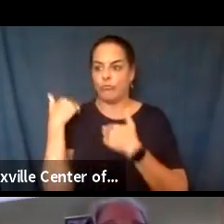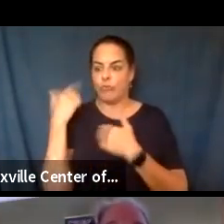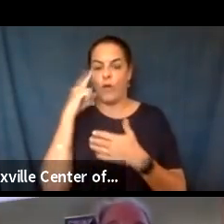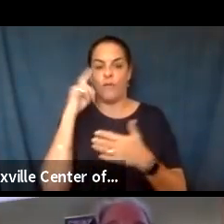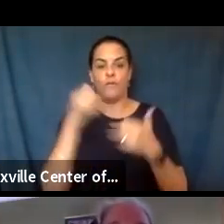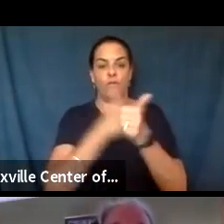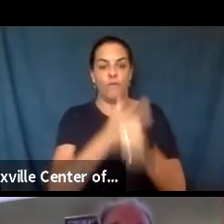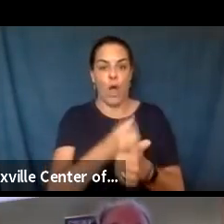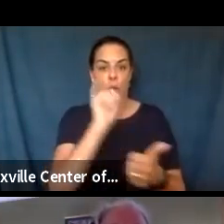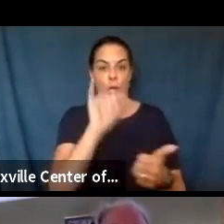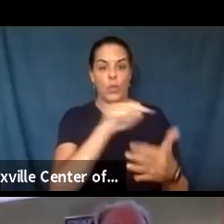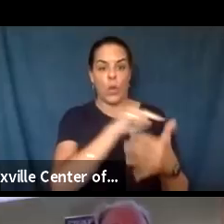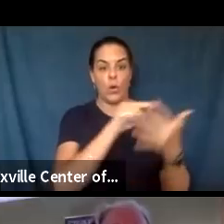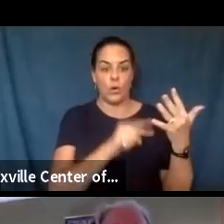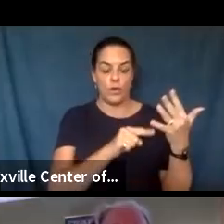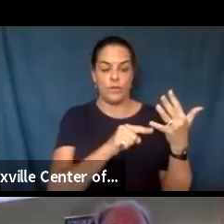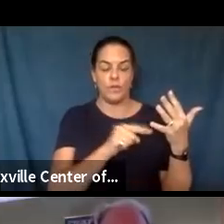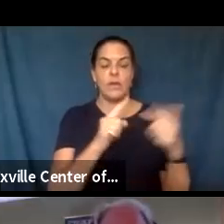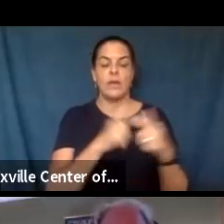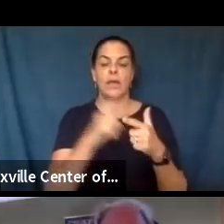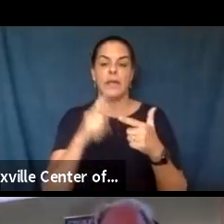points, then